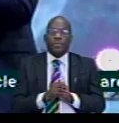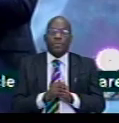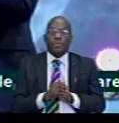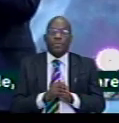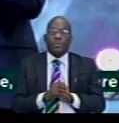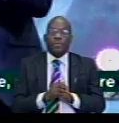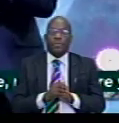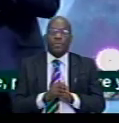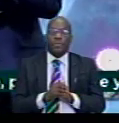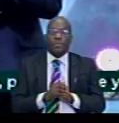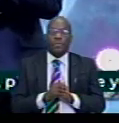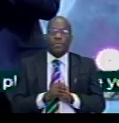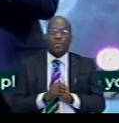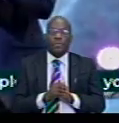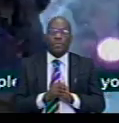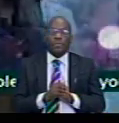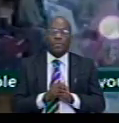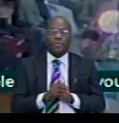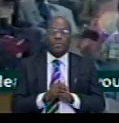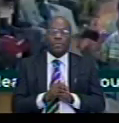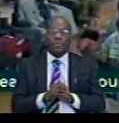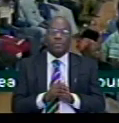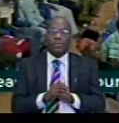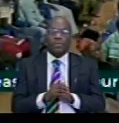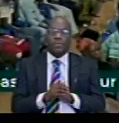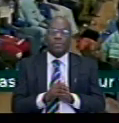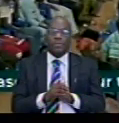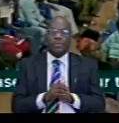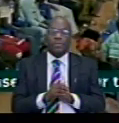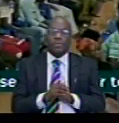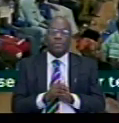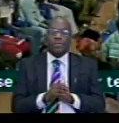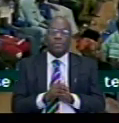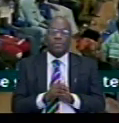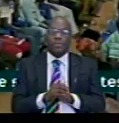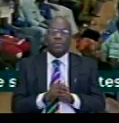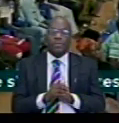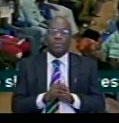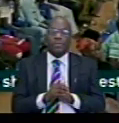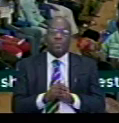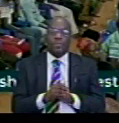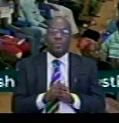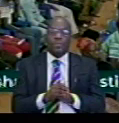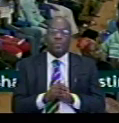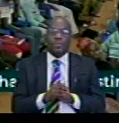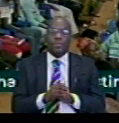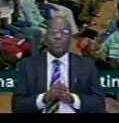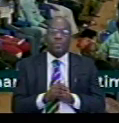Madame a